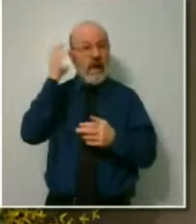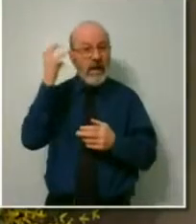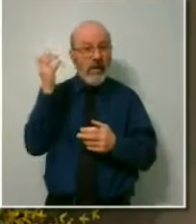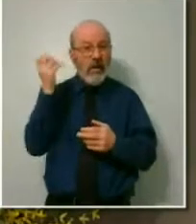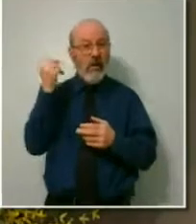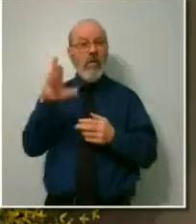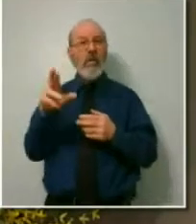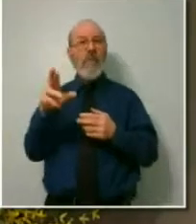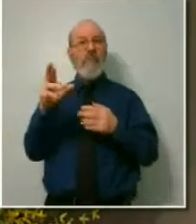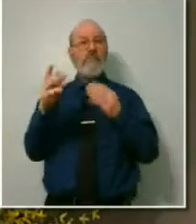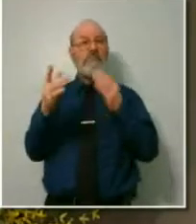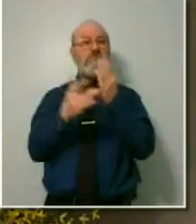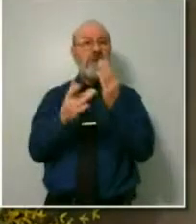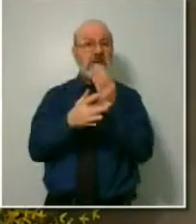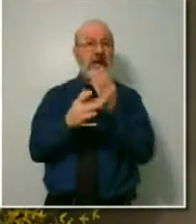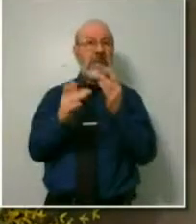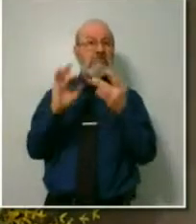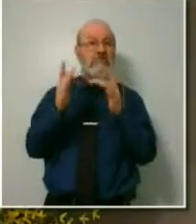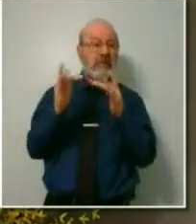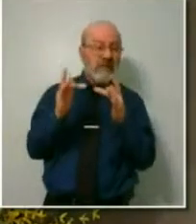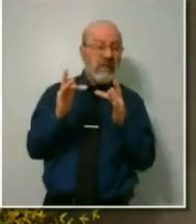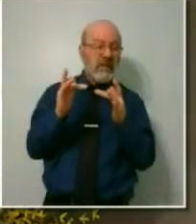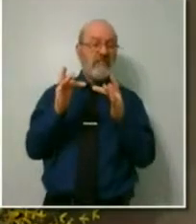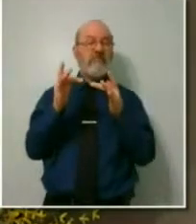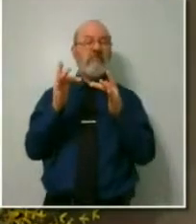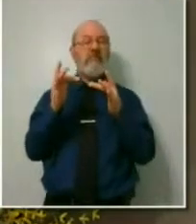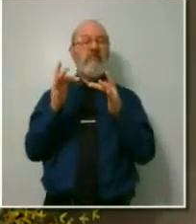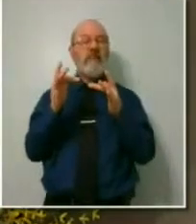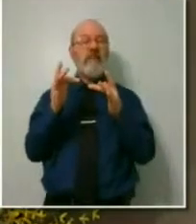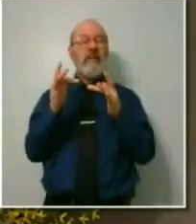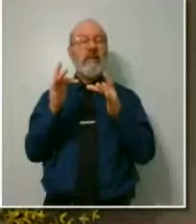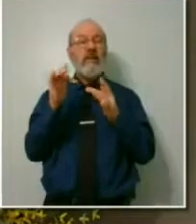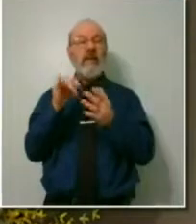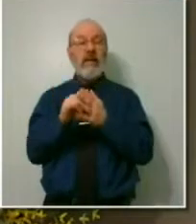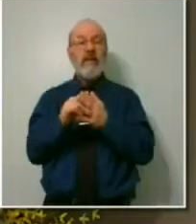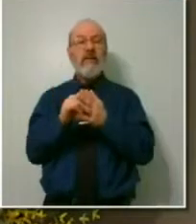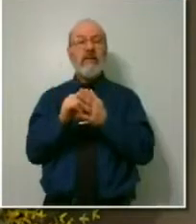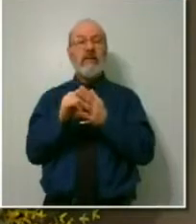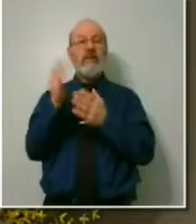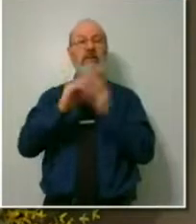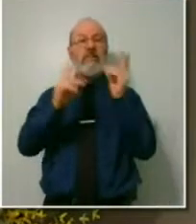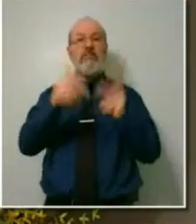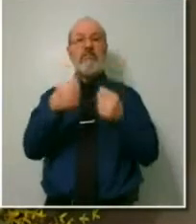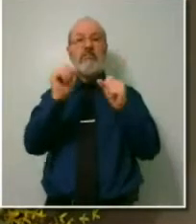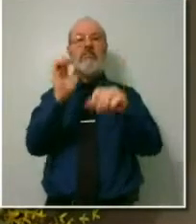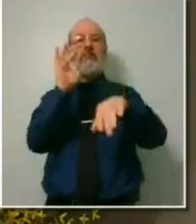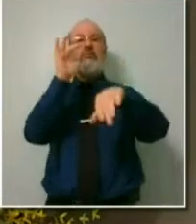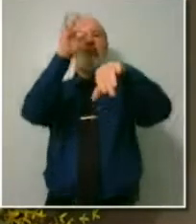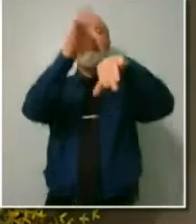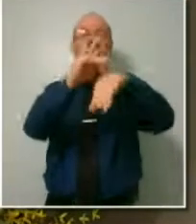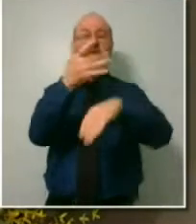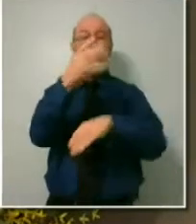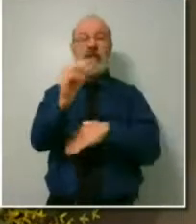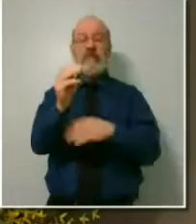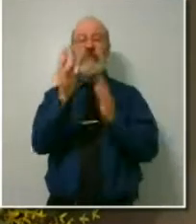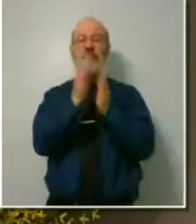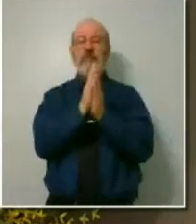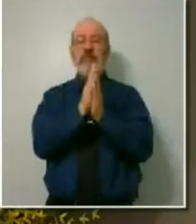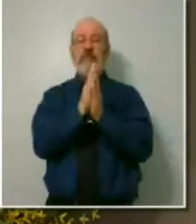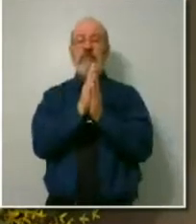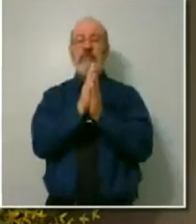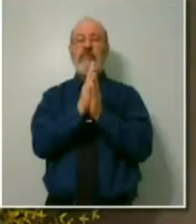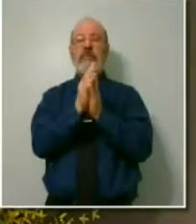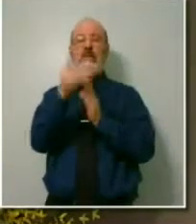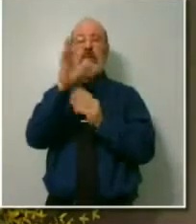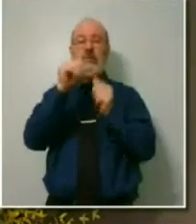some kind of internet access that somebody is trying to reach out to them. But let's just pray that God will continue